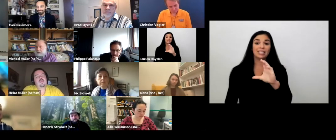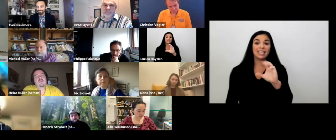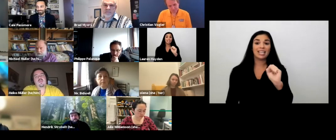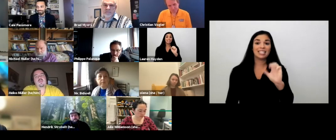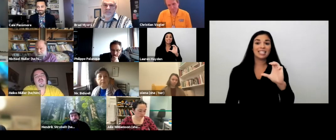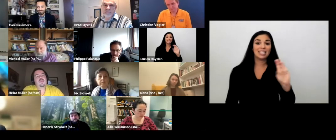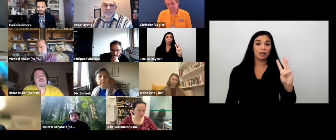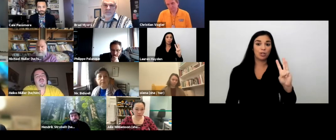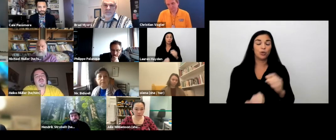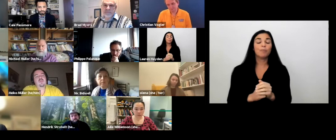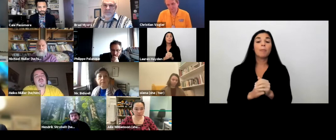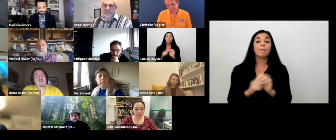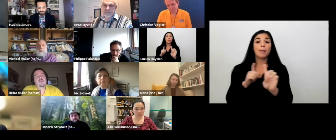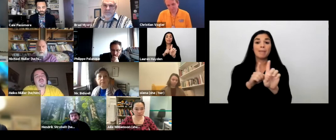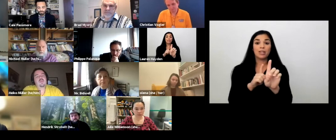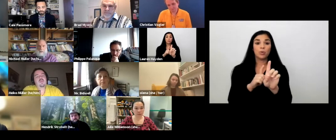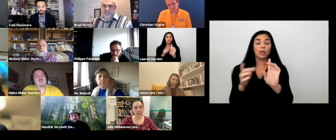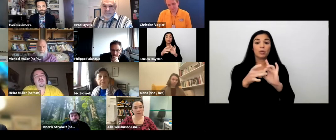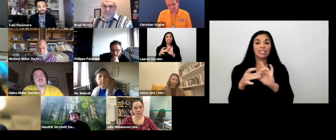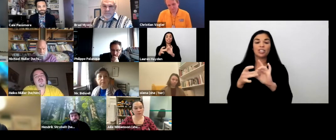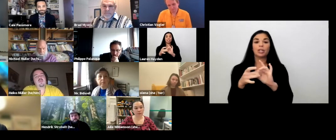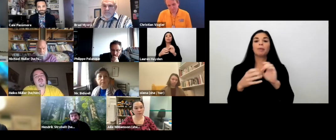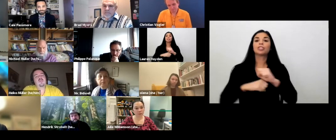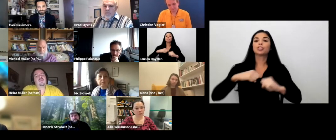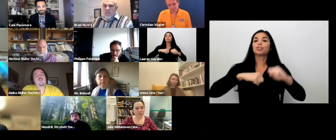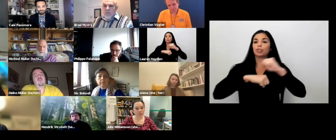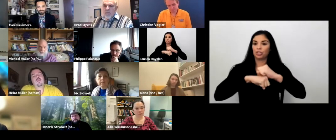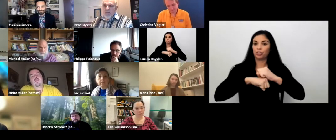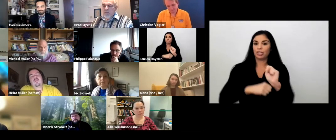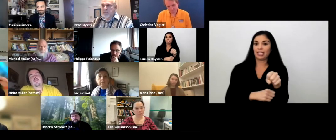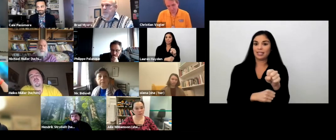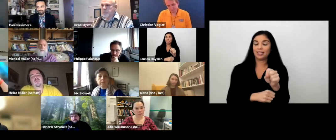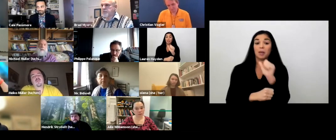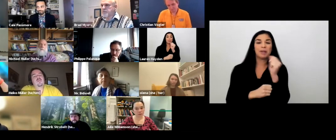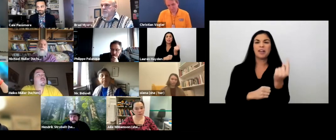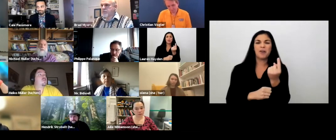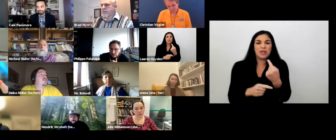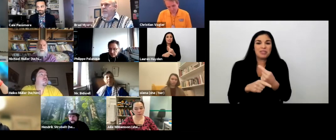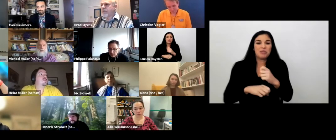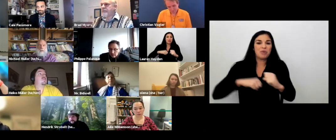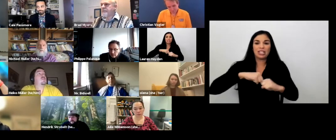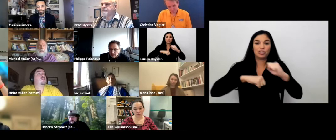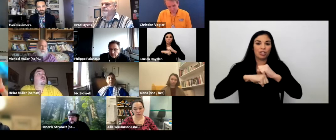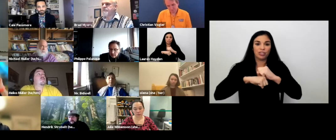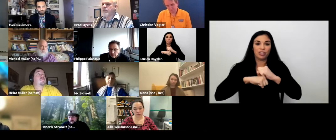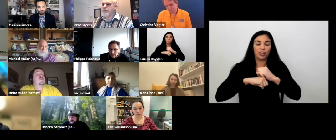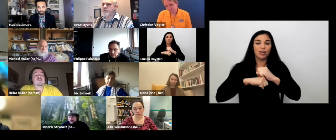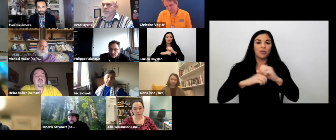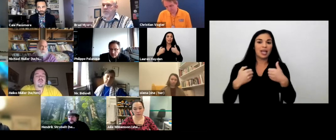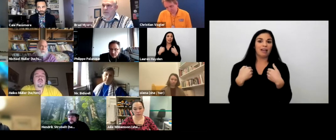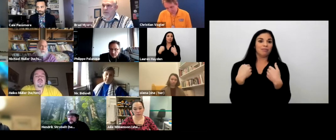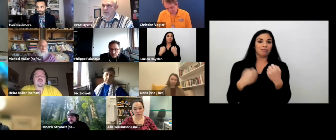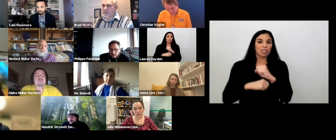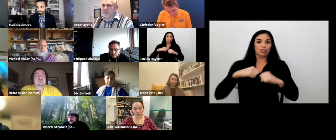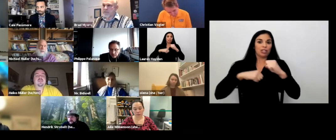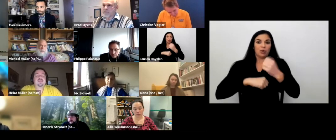Mentoring is a structured relationship, but that's not always the right structure. It's a structure that's available to us. My experience of mentoring